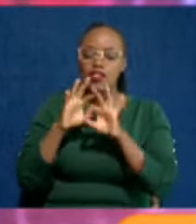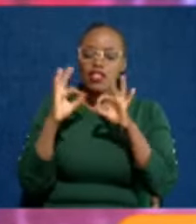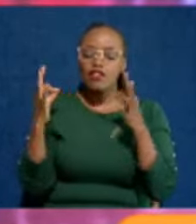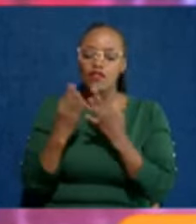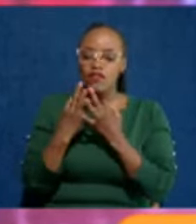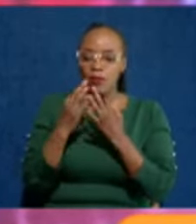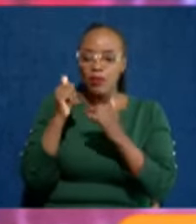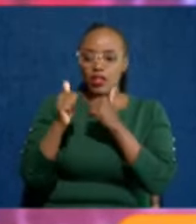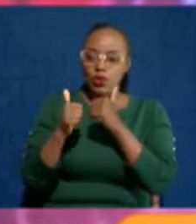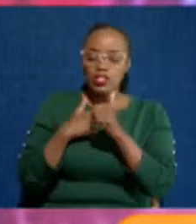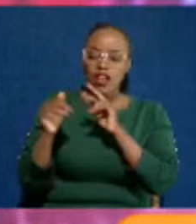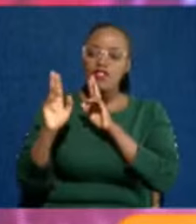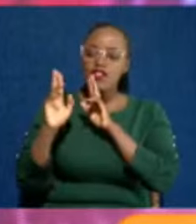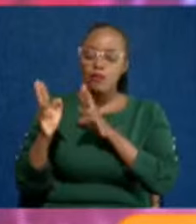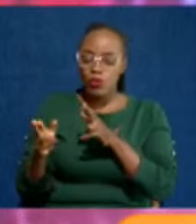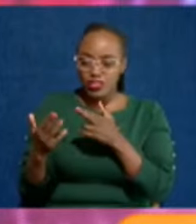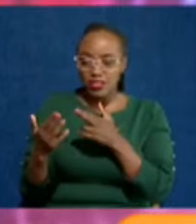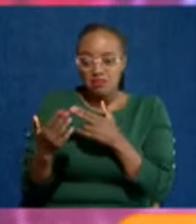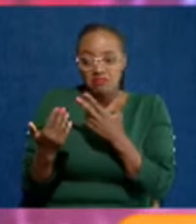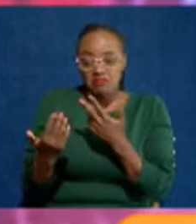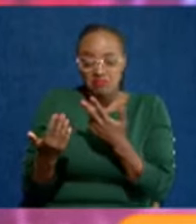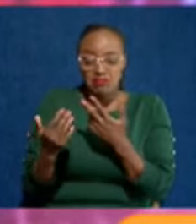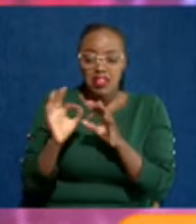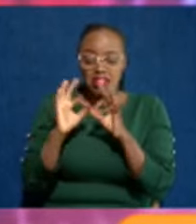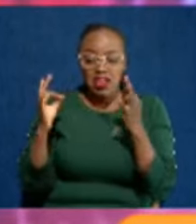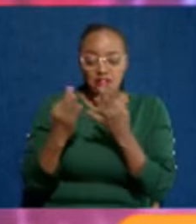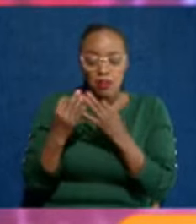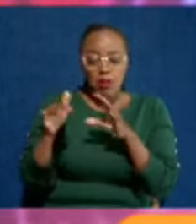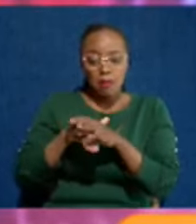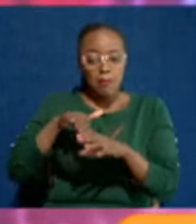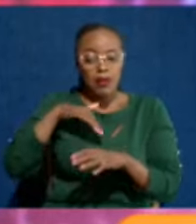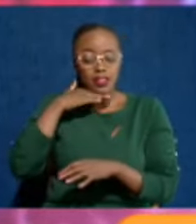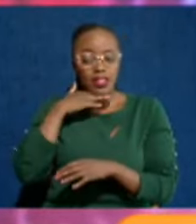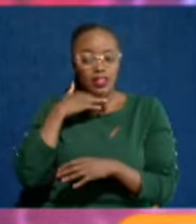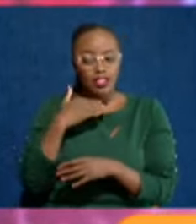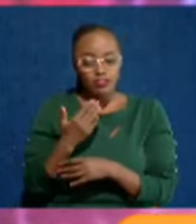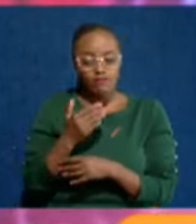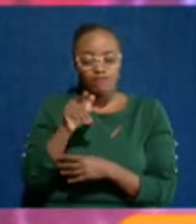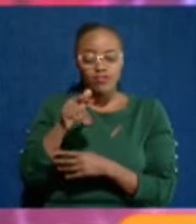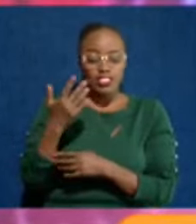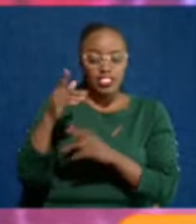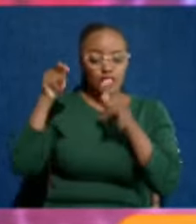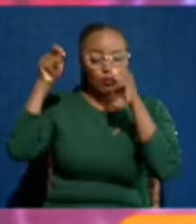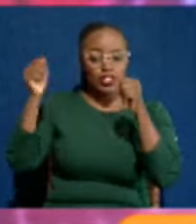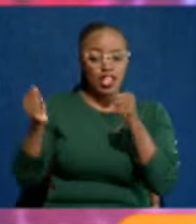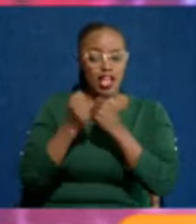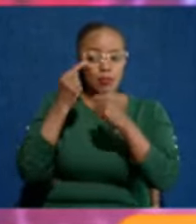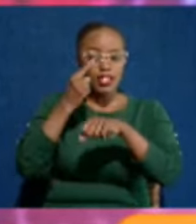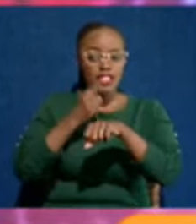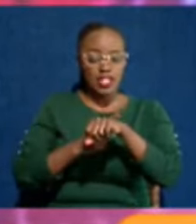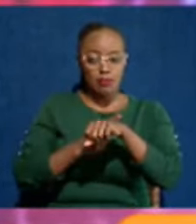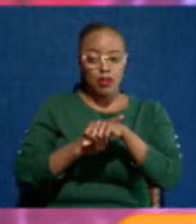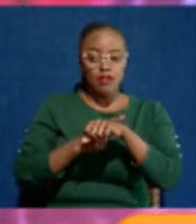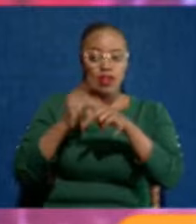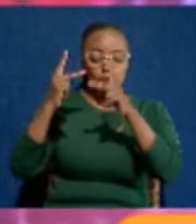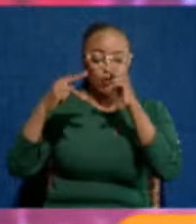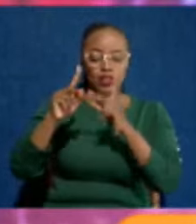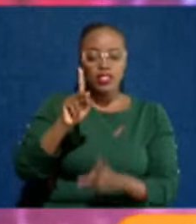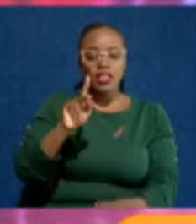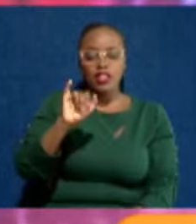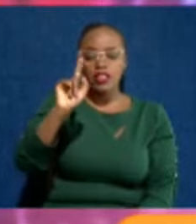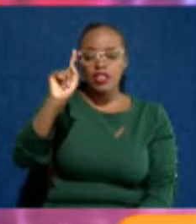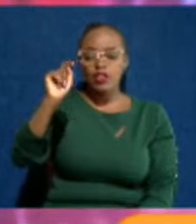have already reported the loss of their loved ones? And it's interesting that this protest is happening at a time that Professor Kithure Kindiki